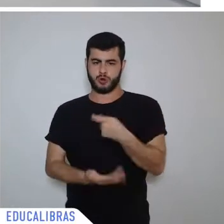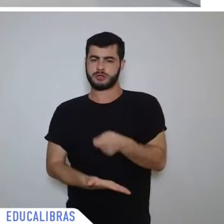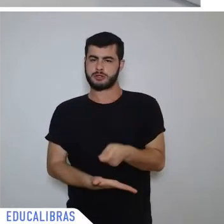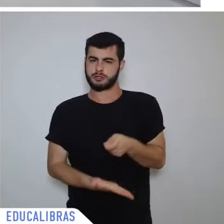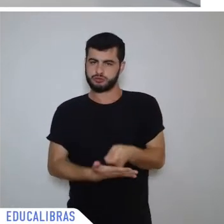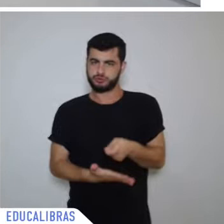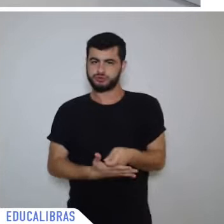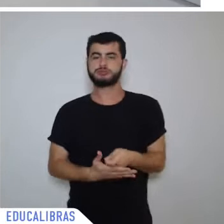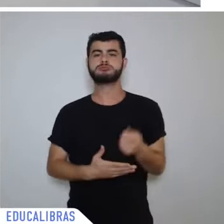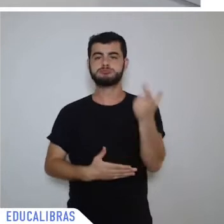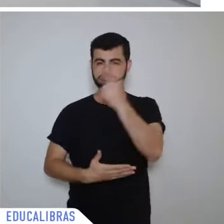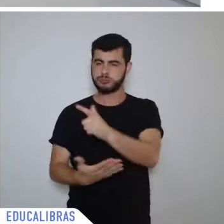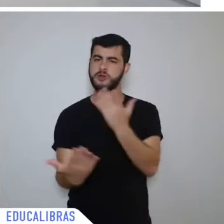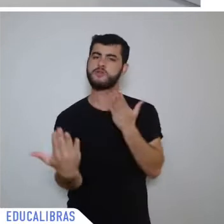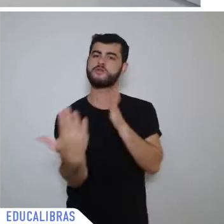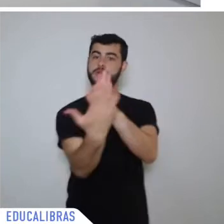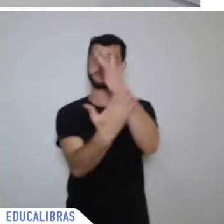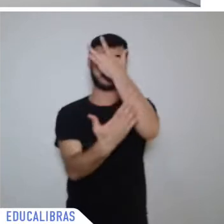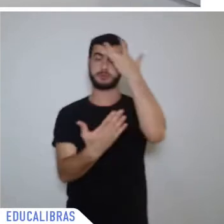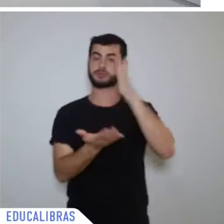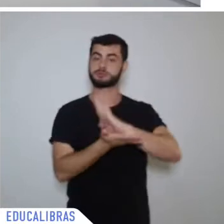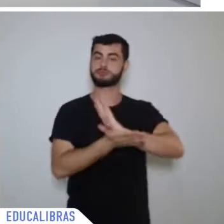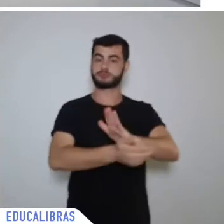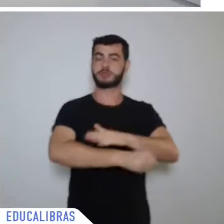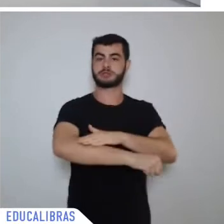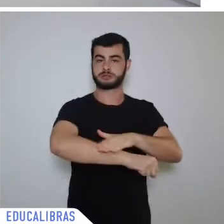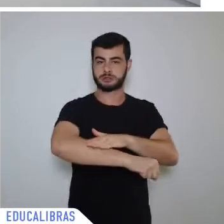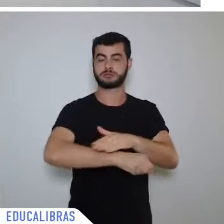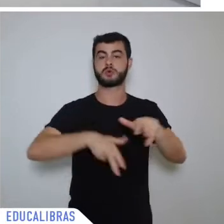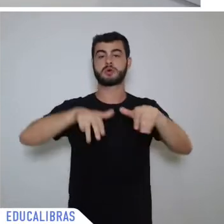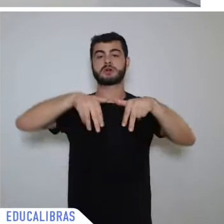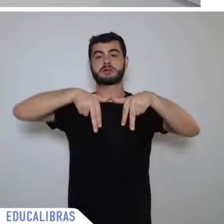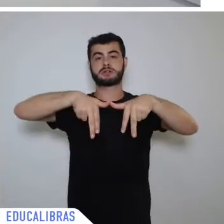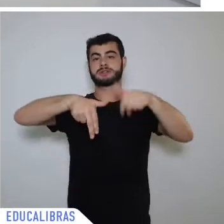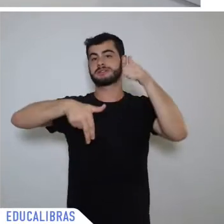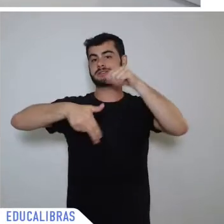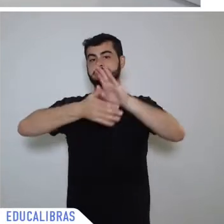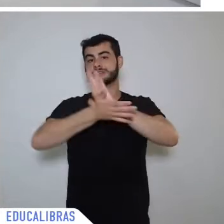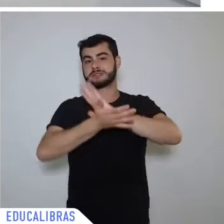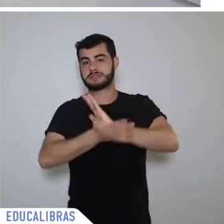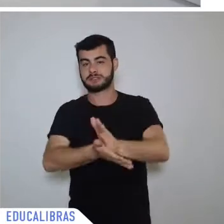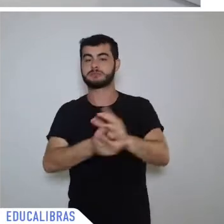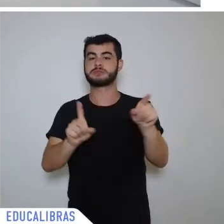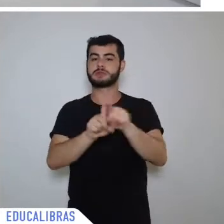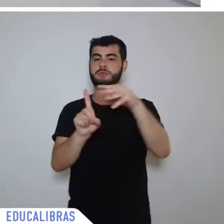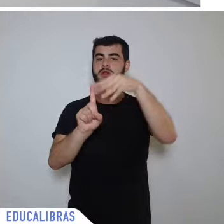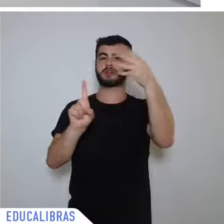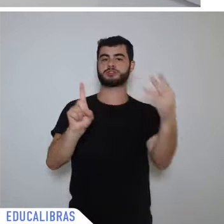executed firmly. Strategy against racism,